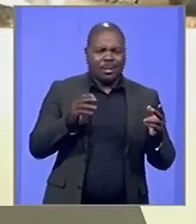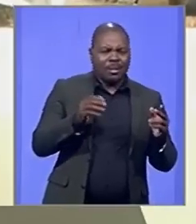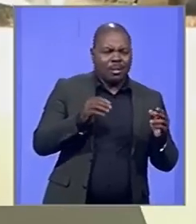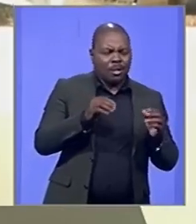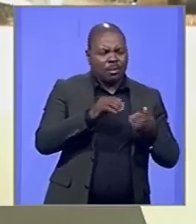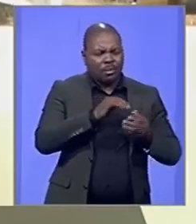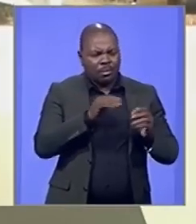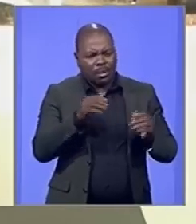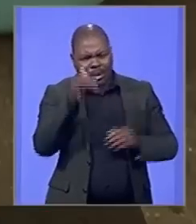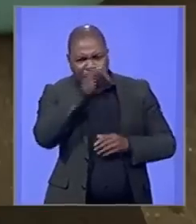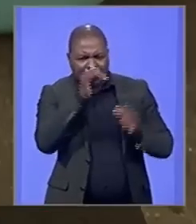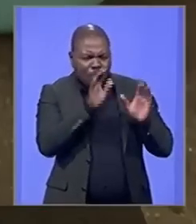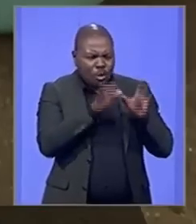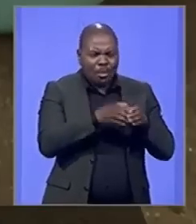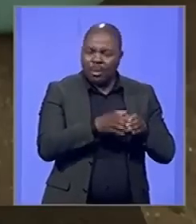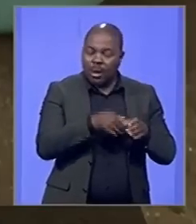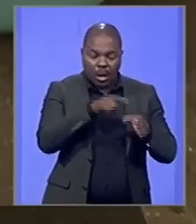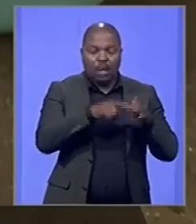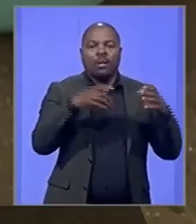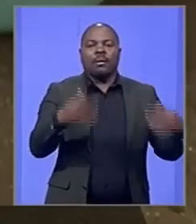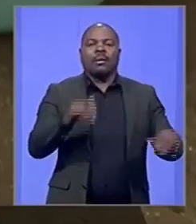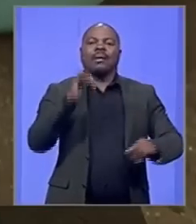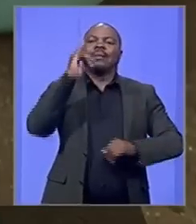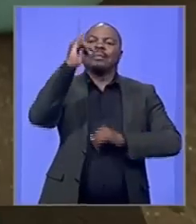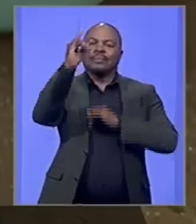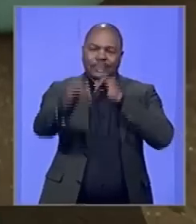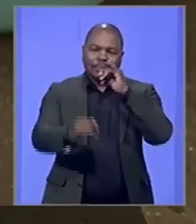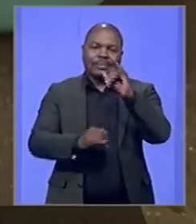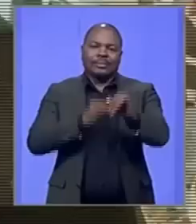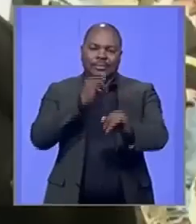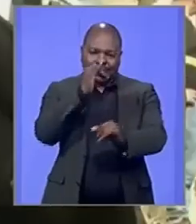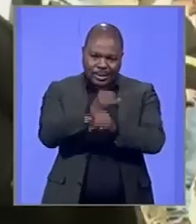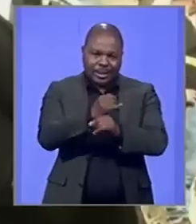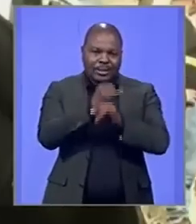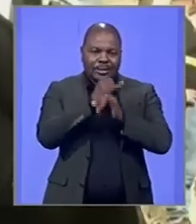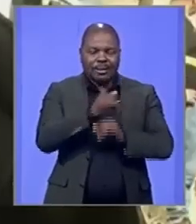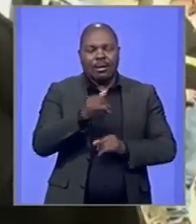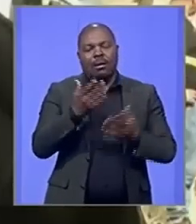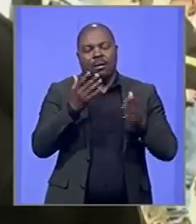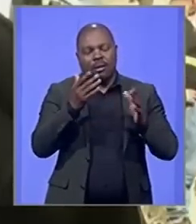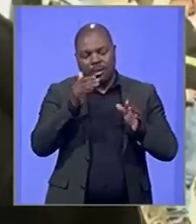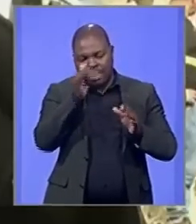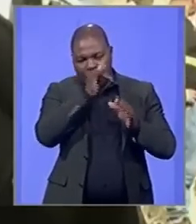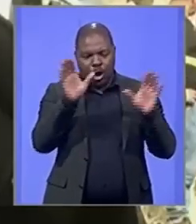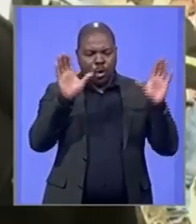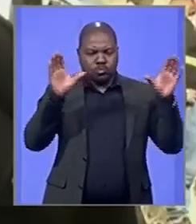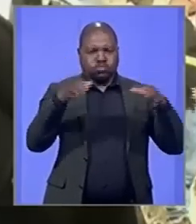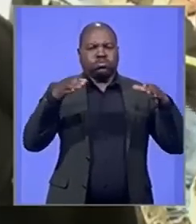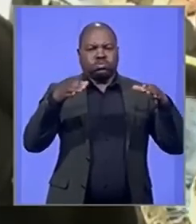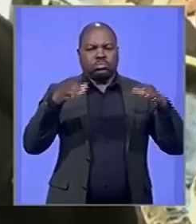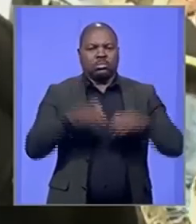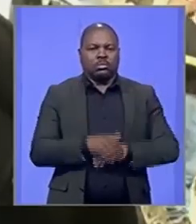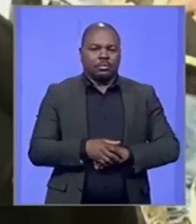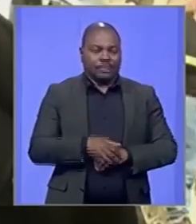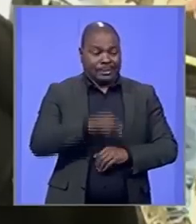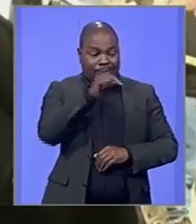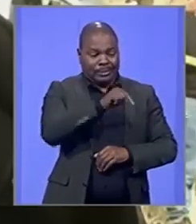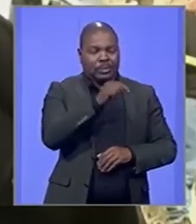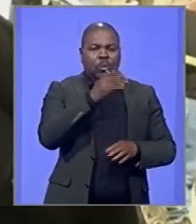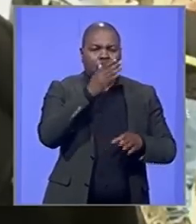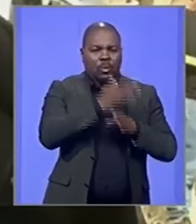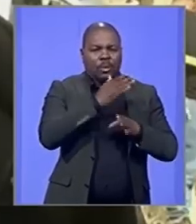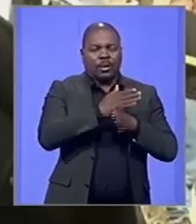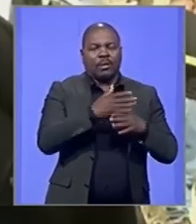group. It's actually an international organized crime group. So they